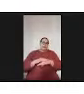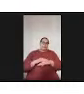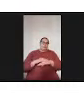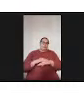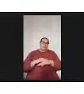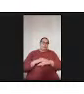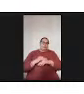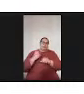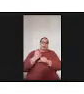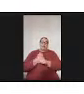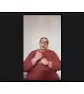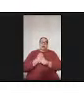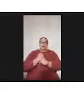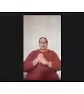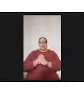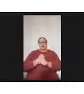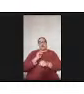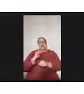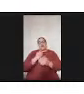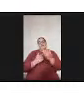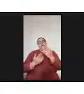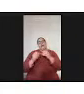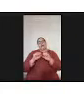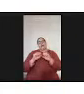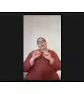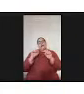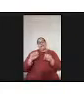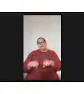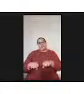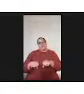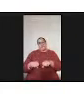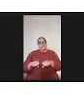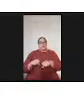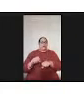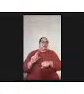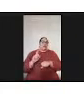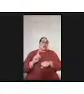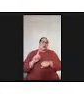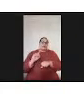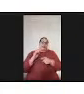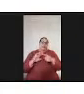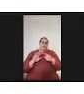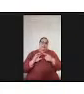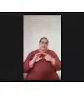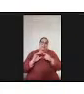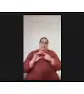function of the fire systems is to first detect,